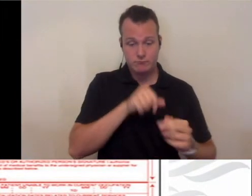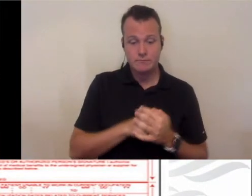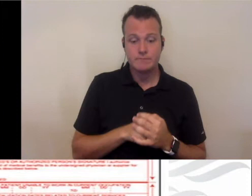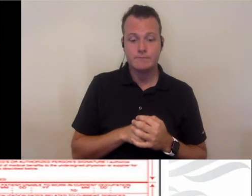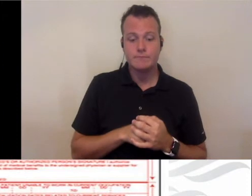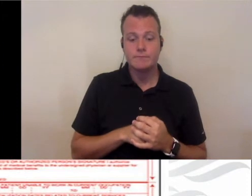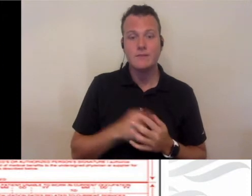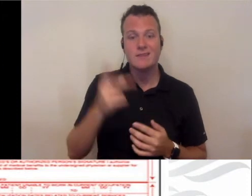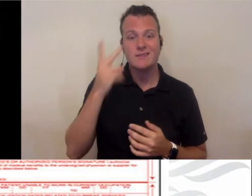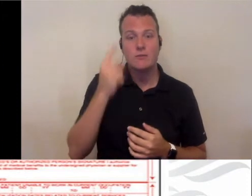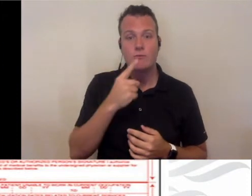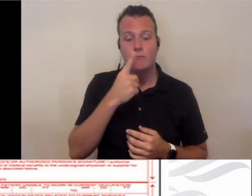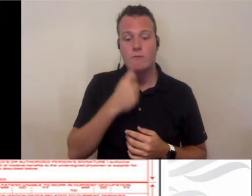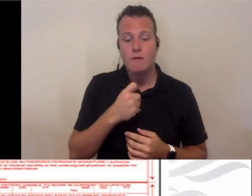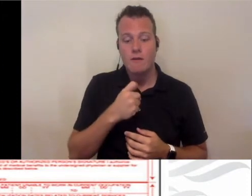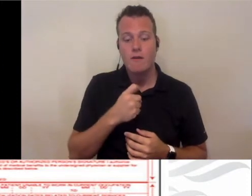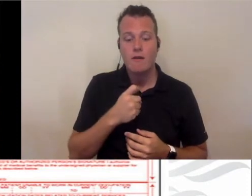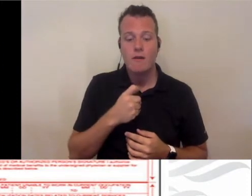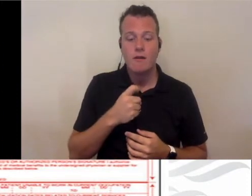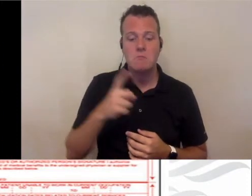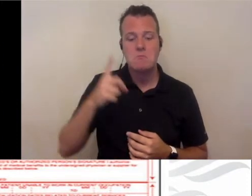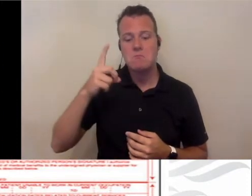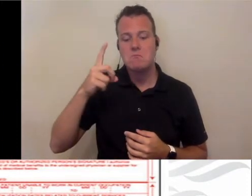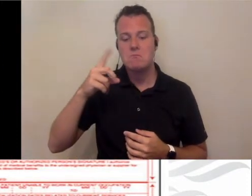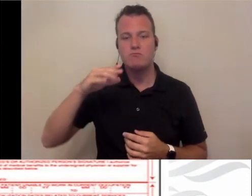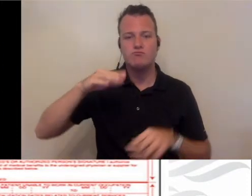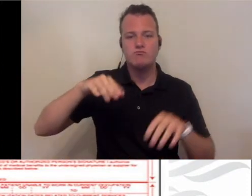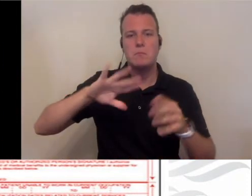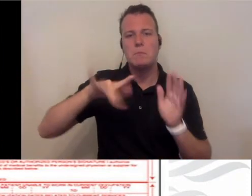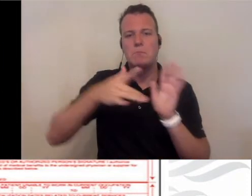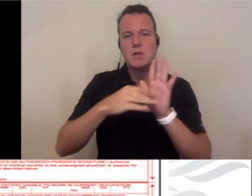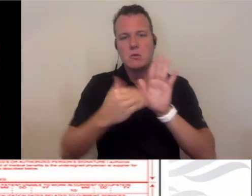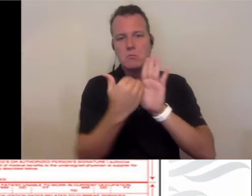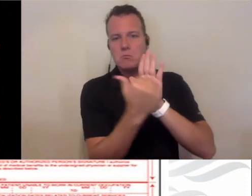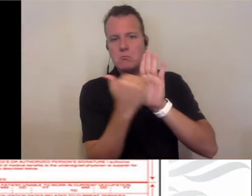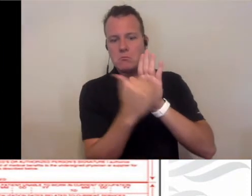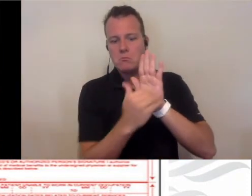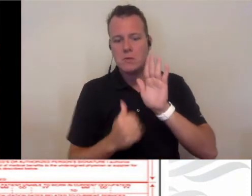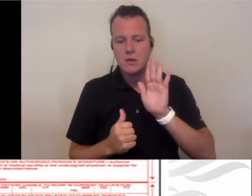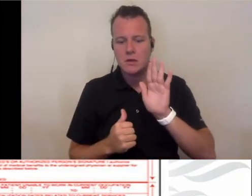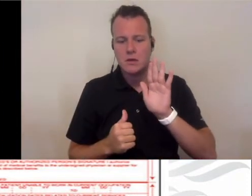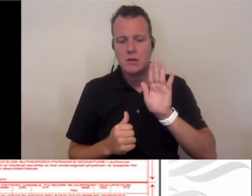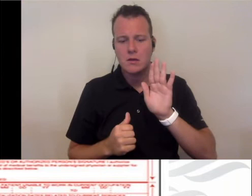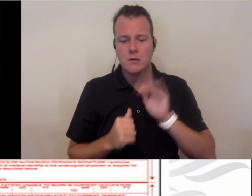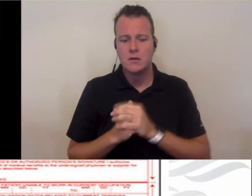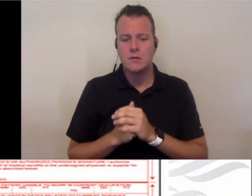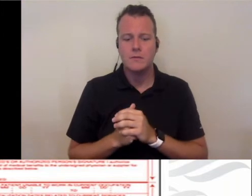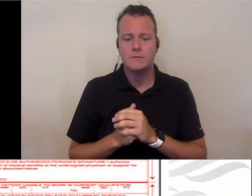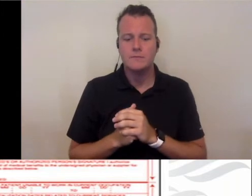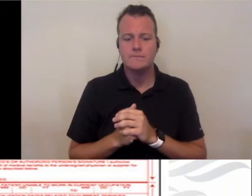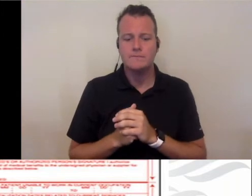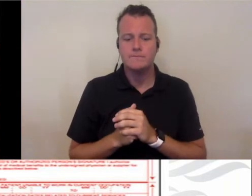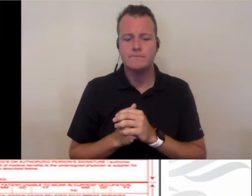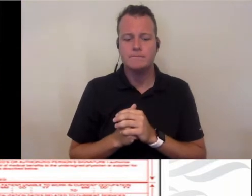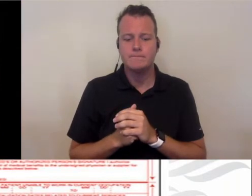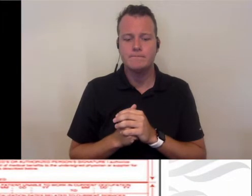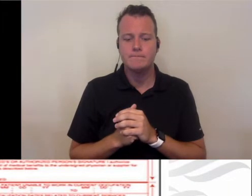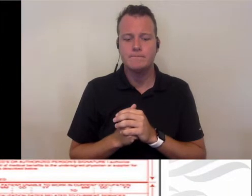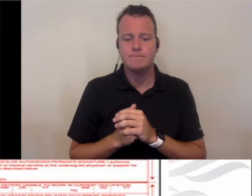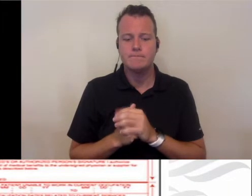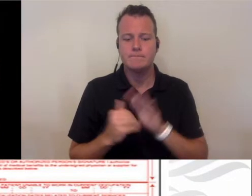a dark red line about halfway down the form, right in the middle of that first arrow that